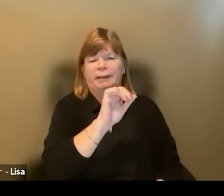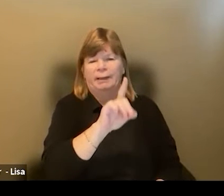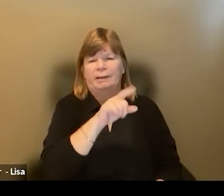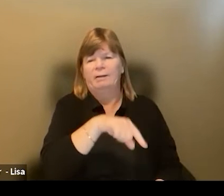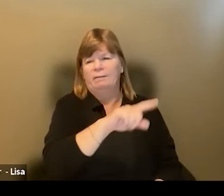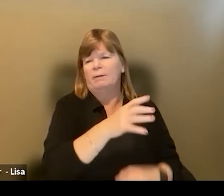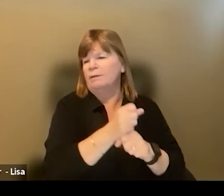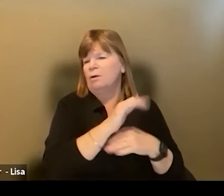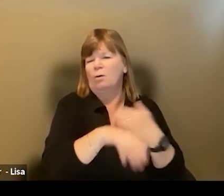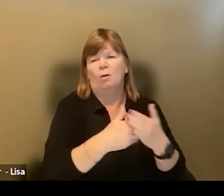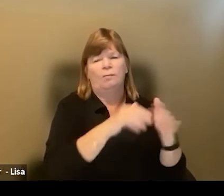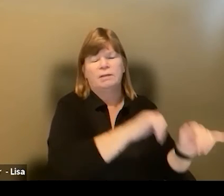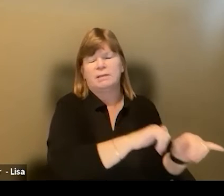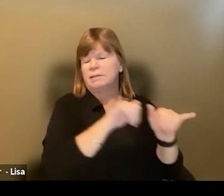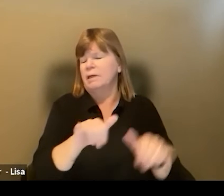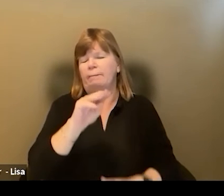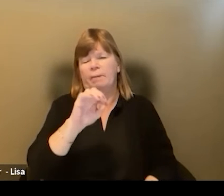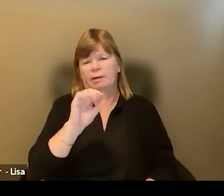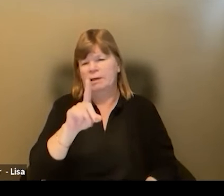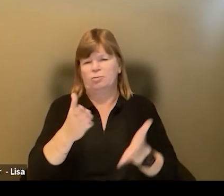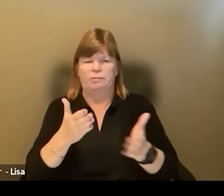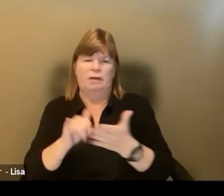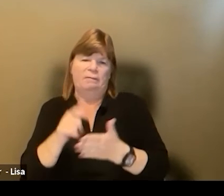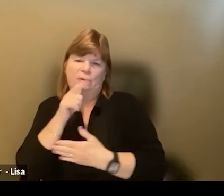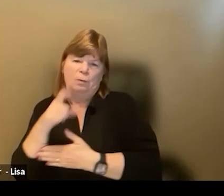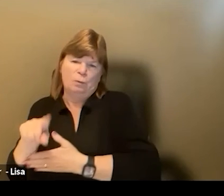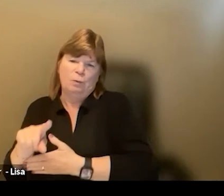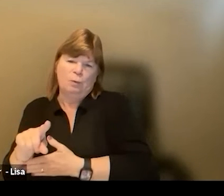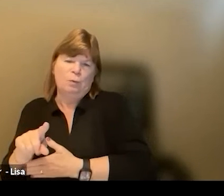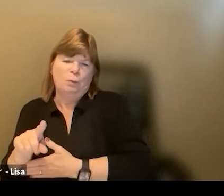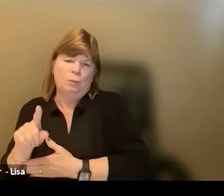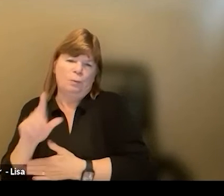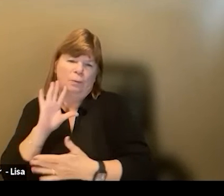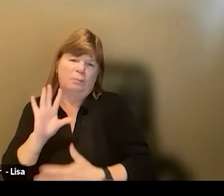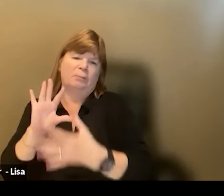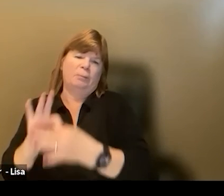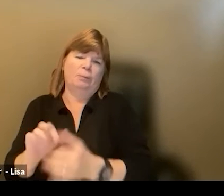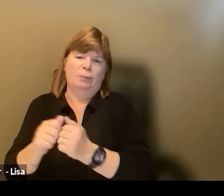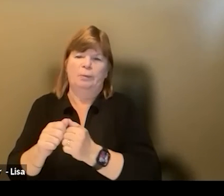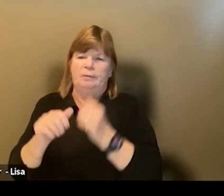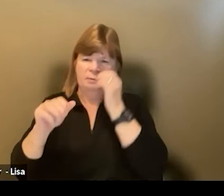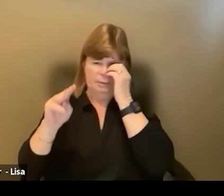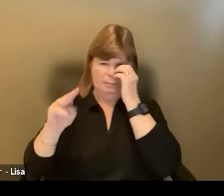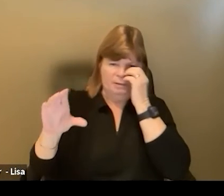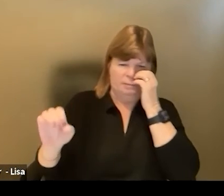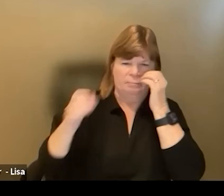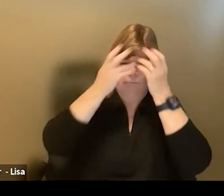they receive all the same Medicaid services as those who would be with a managed care